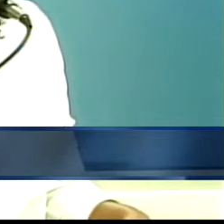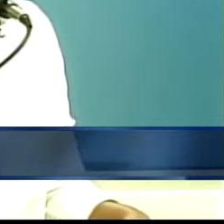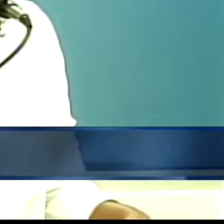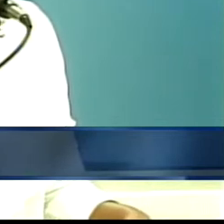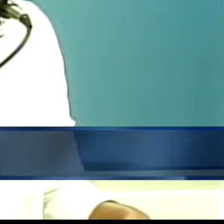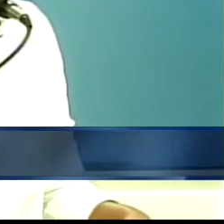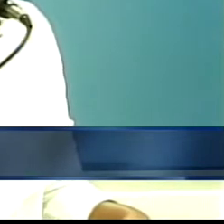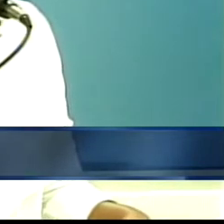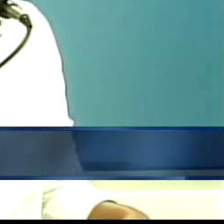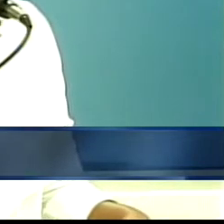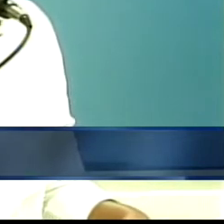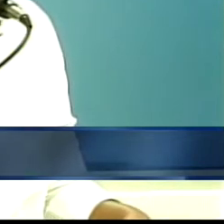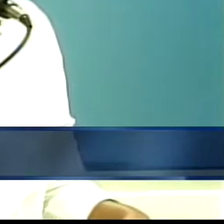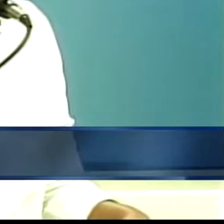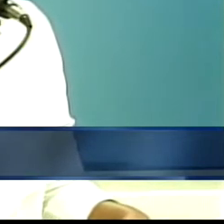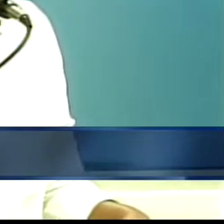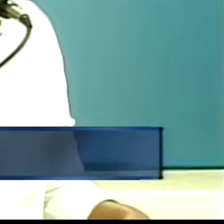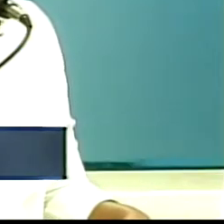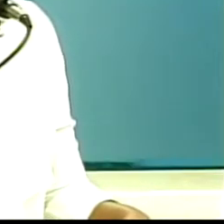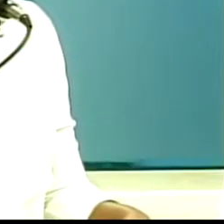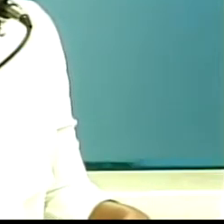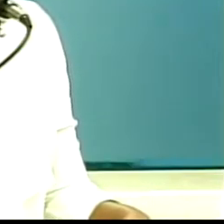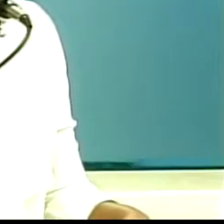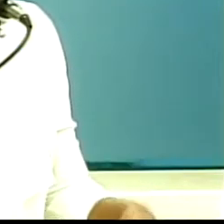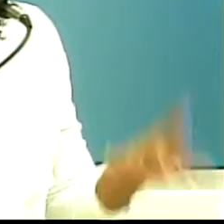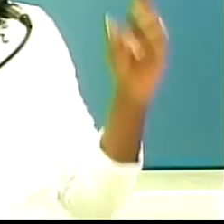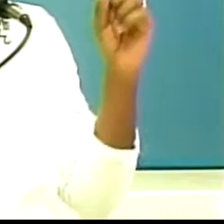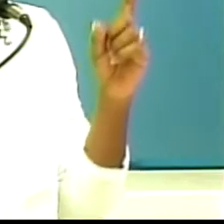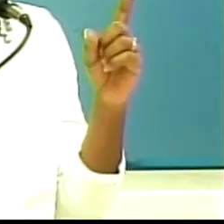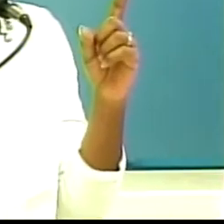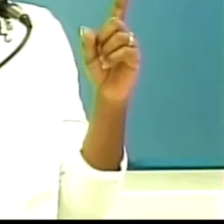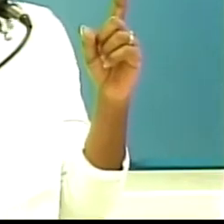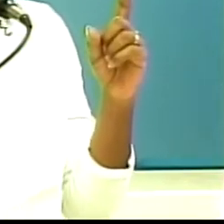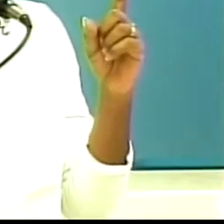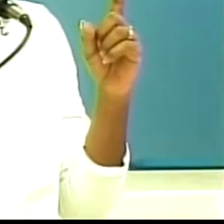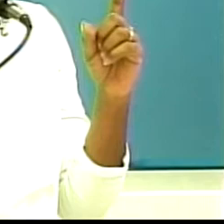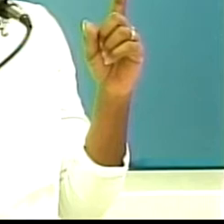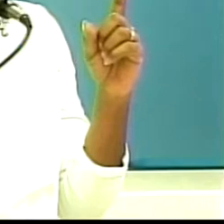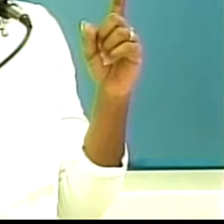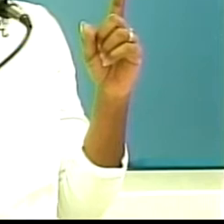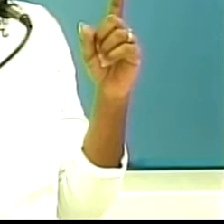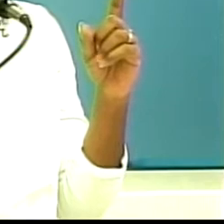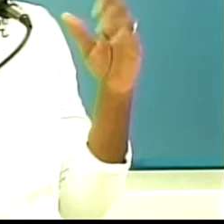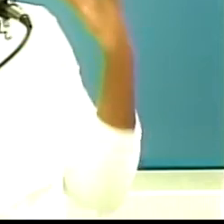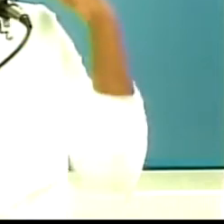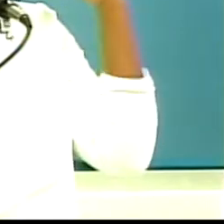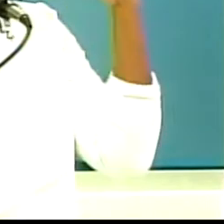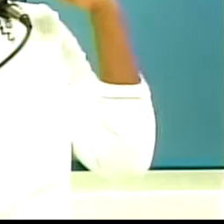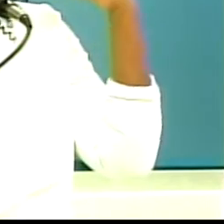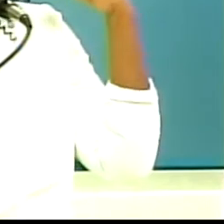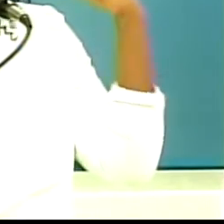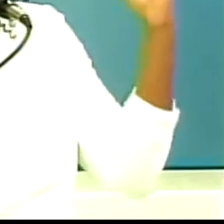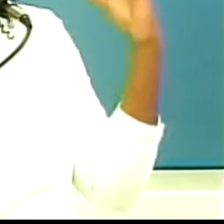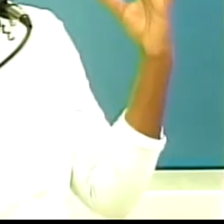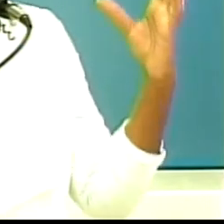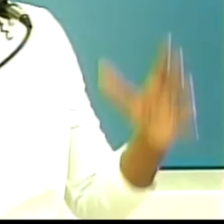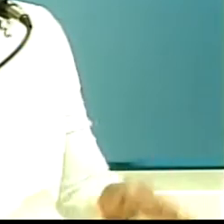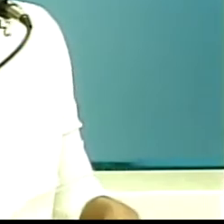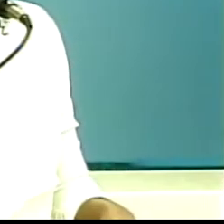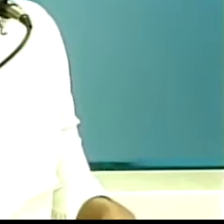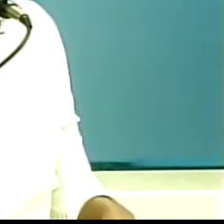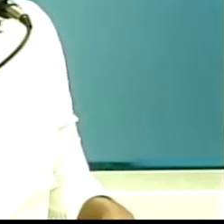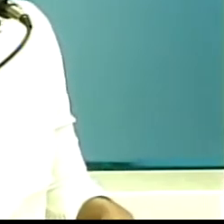about. Being an entrepreneur is about taking risks, calculated risks. So, you know, you're not just being wild and